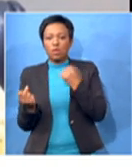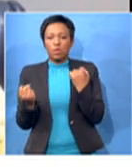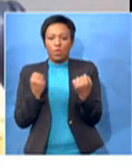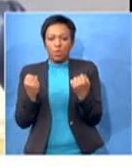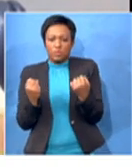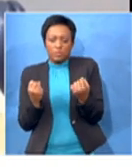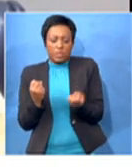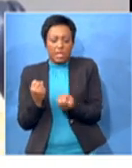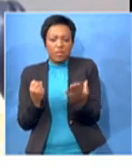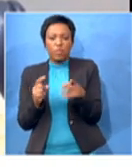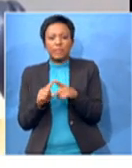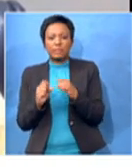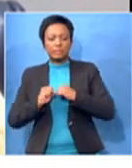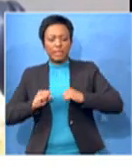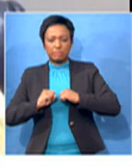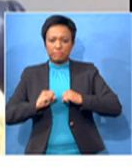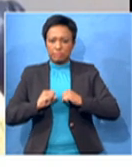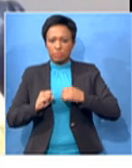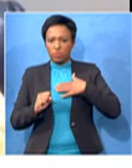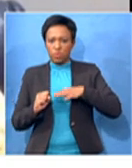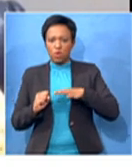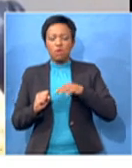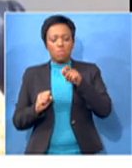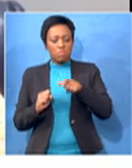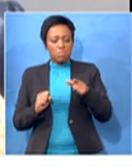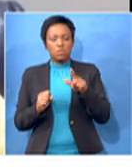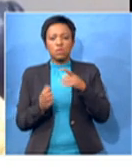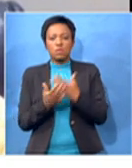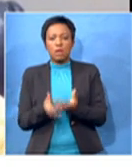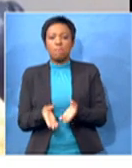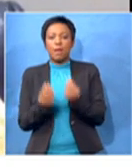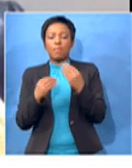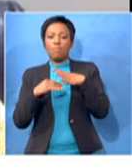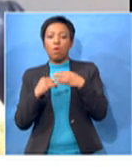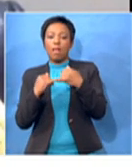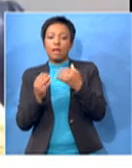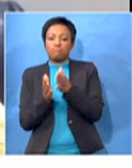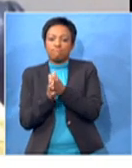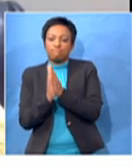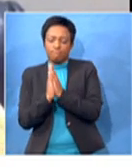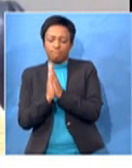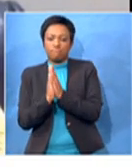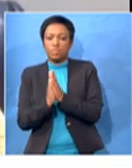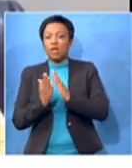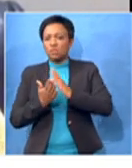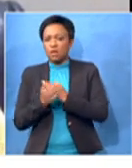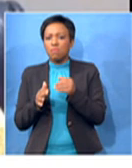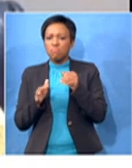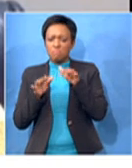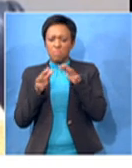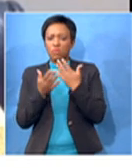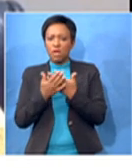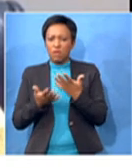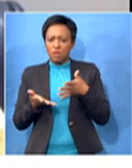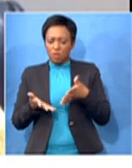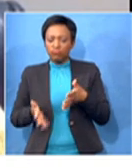the space to be able to receive these protection orders online. But you still have people who can walk in physically into a court